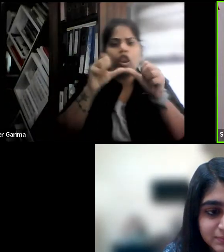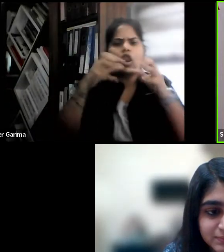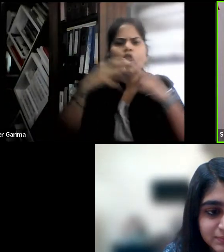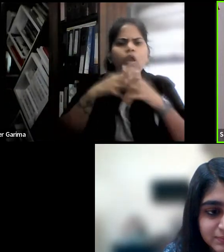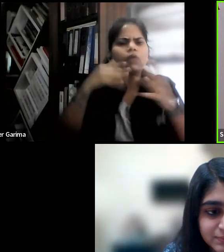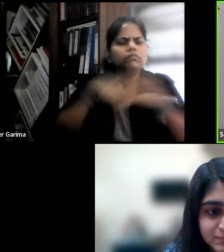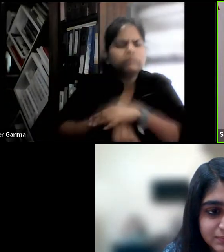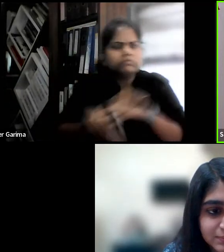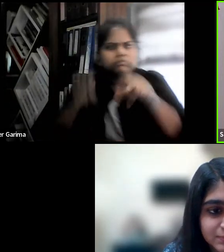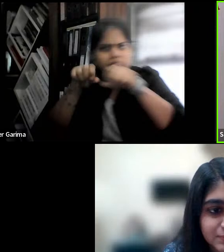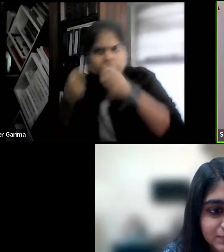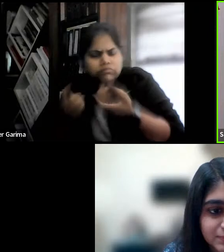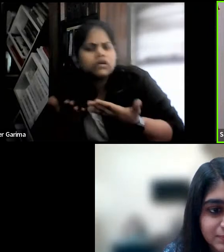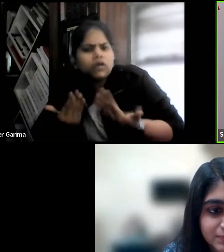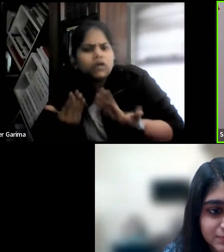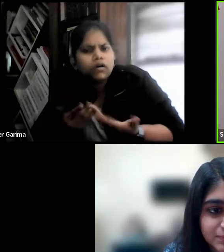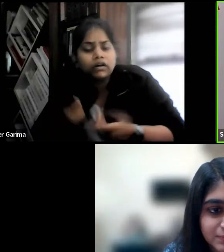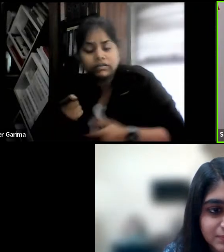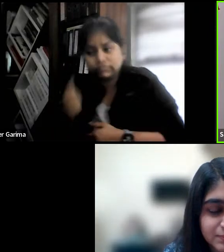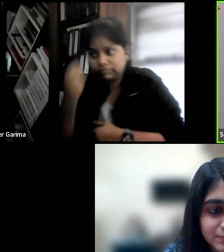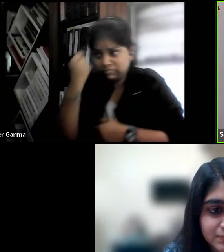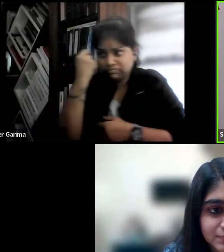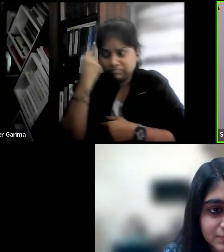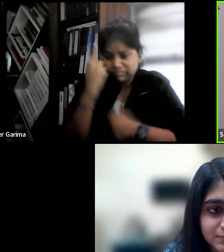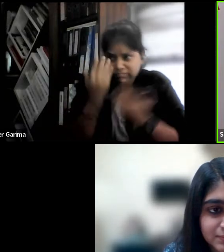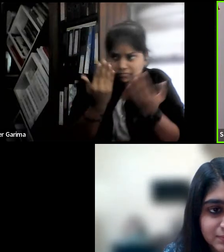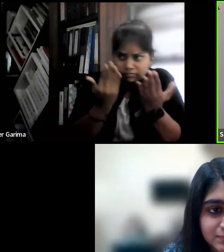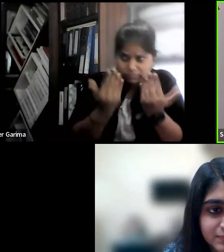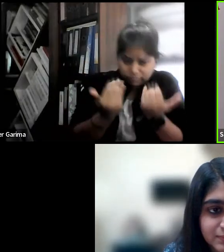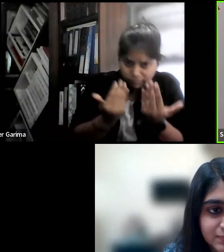Understanding the Possibilities of